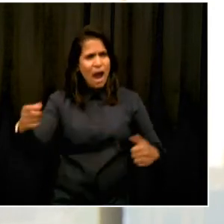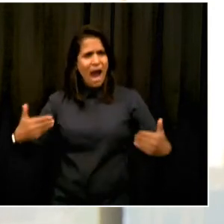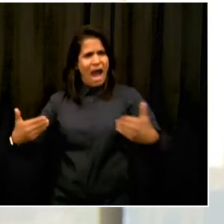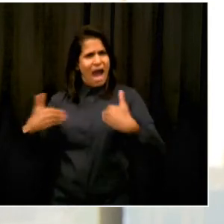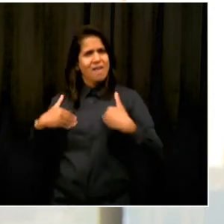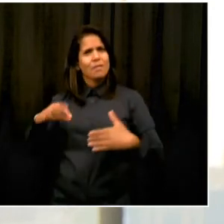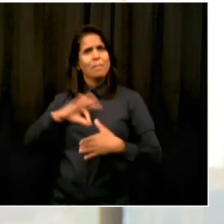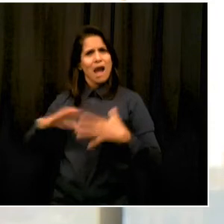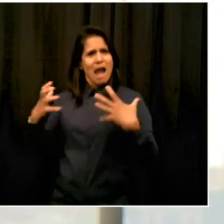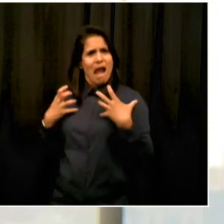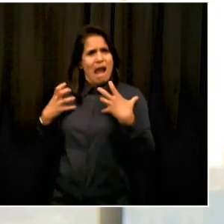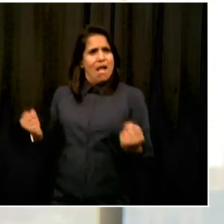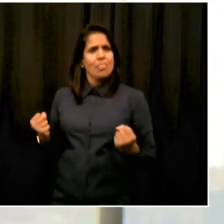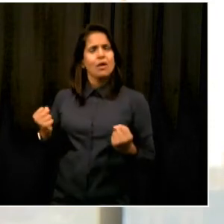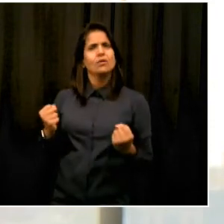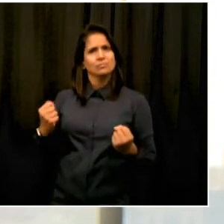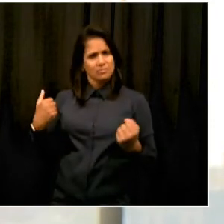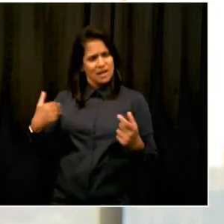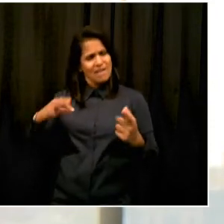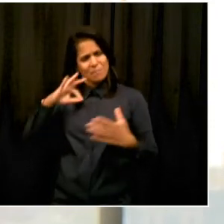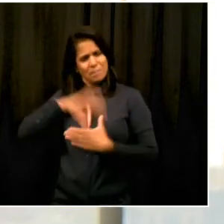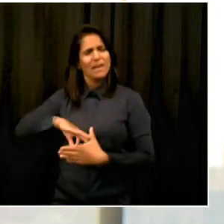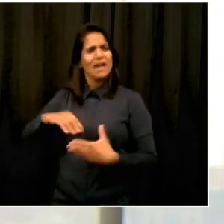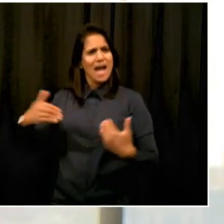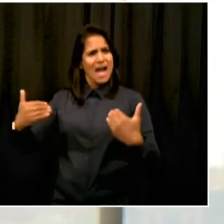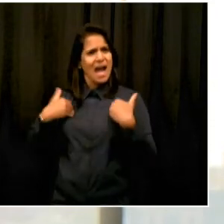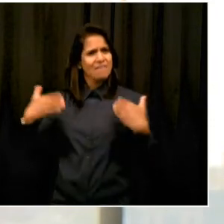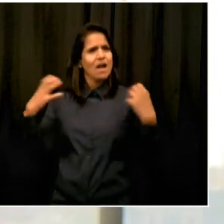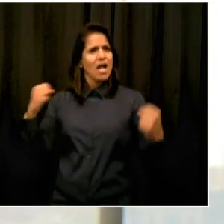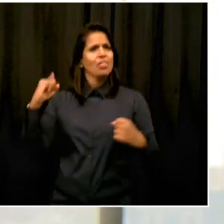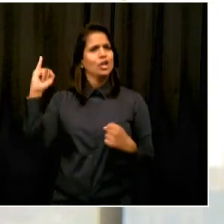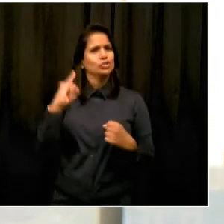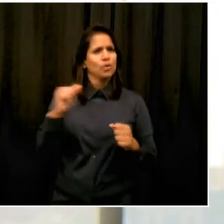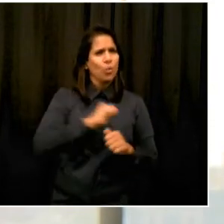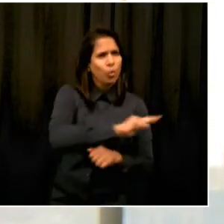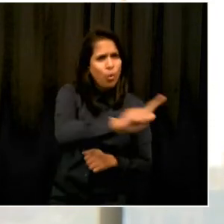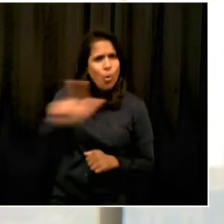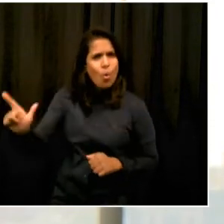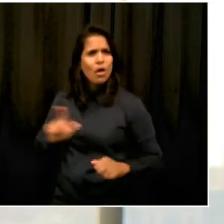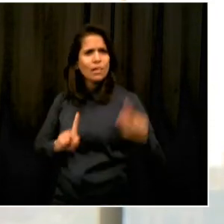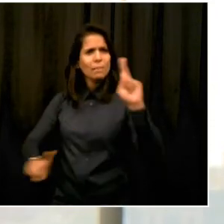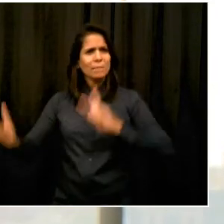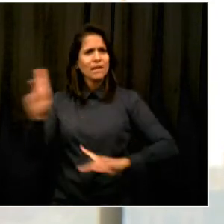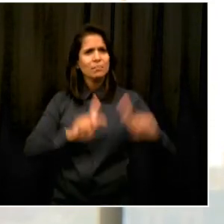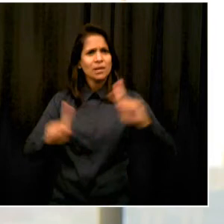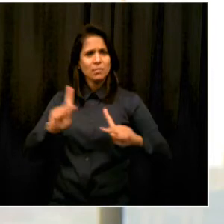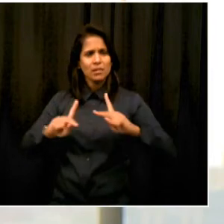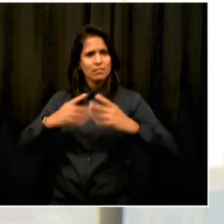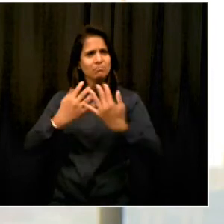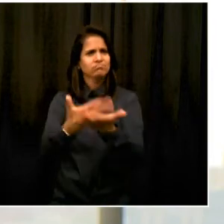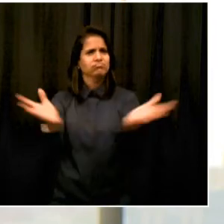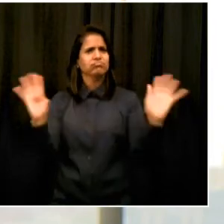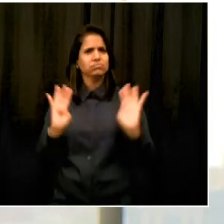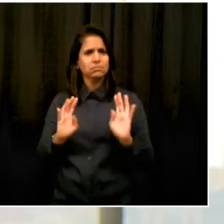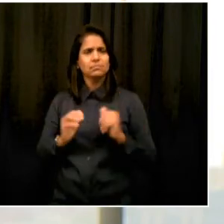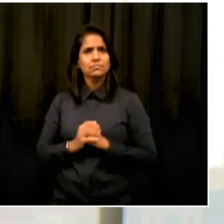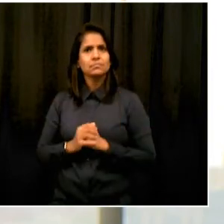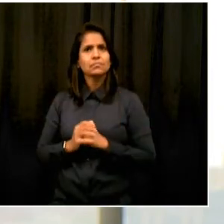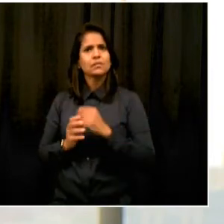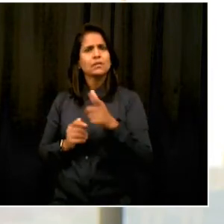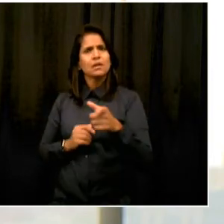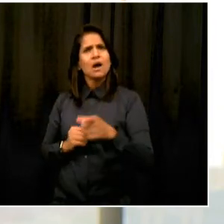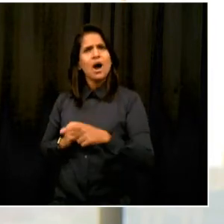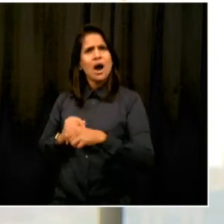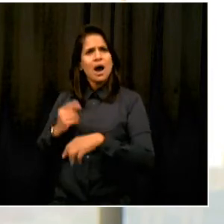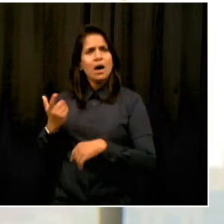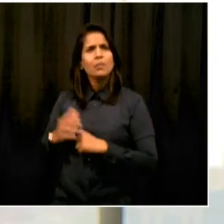we understand everything is interrelated. We understand that you can't be healthy if you don't have quality housing.